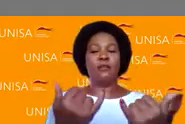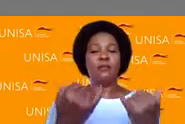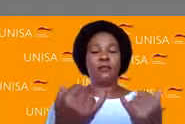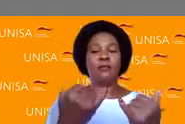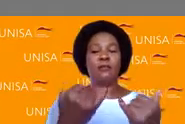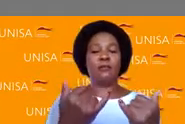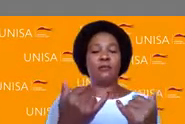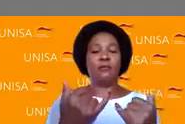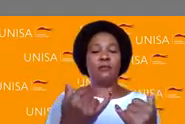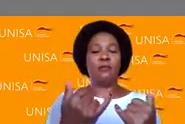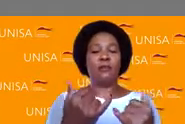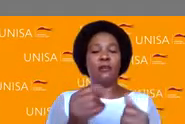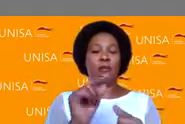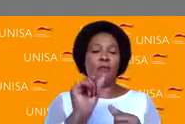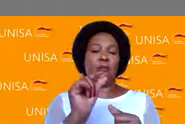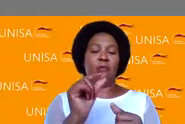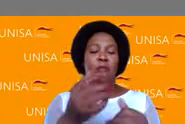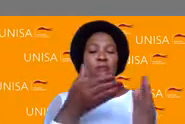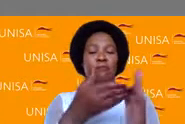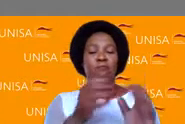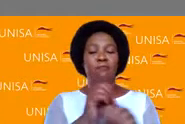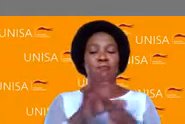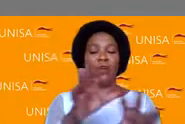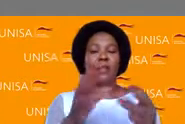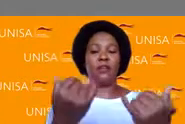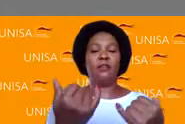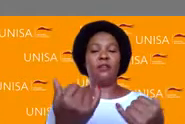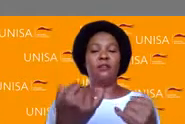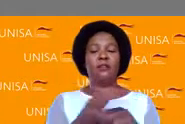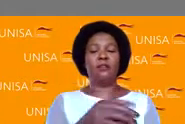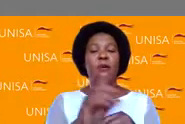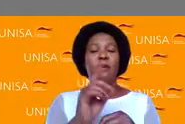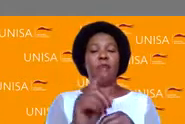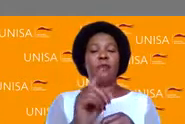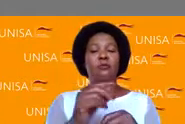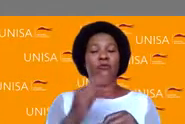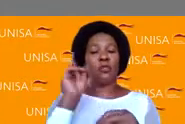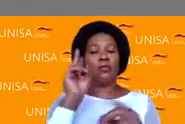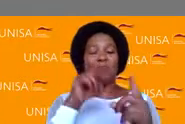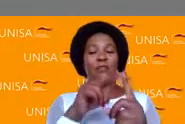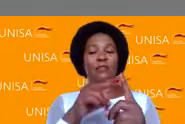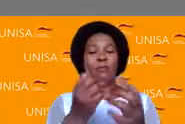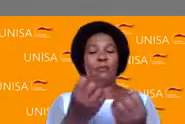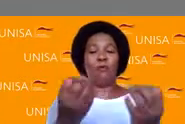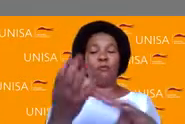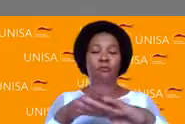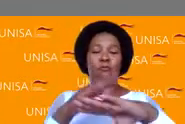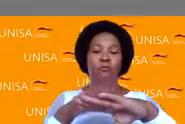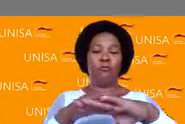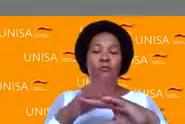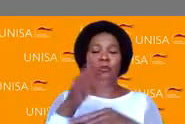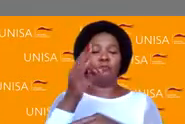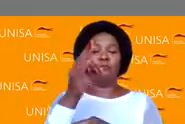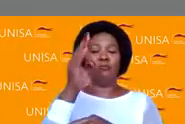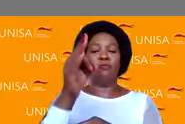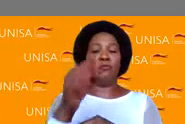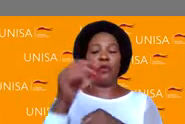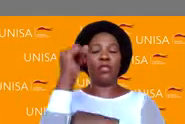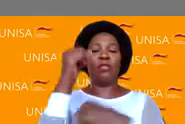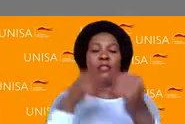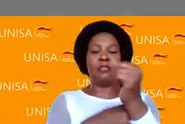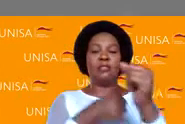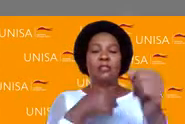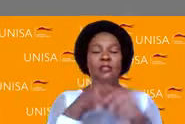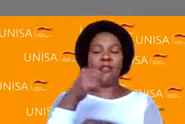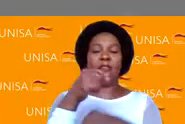courses that have badges implemented yet. You might see it a lot more in the future where as the structure for badges